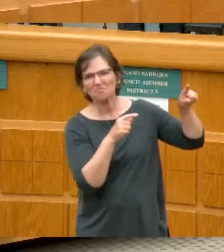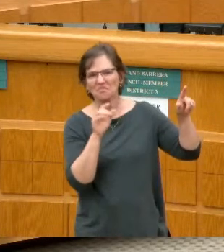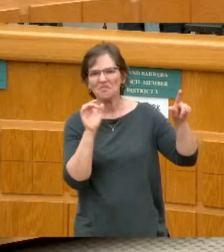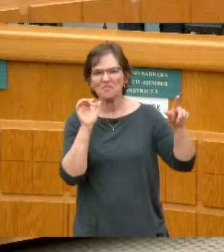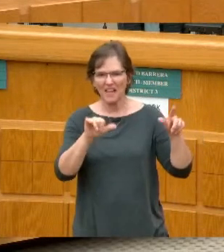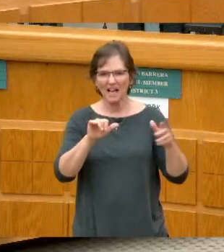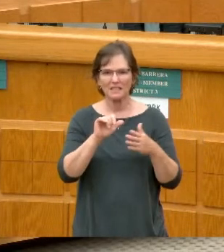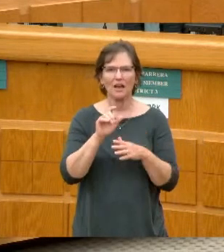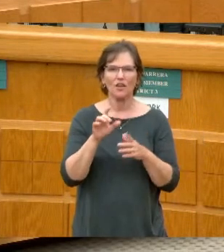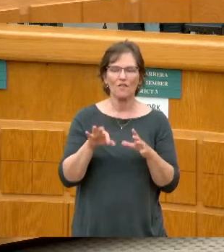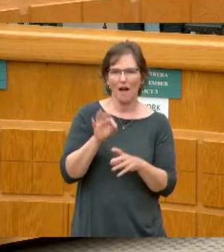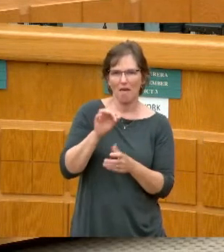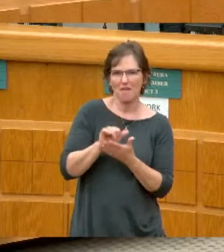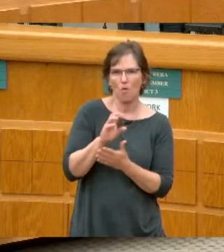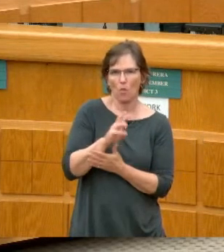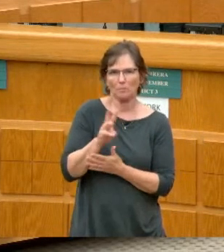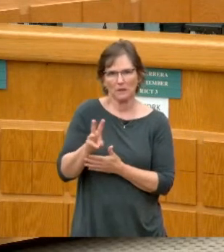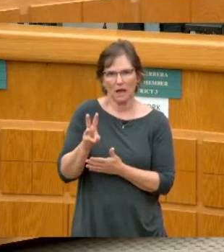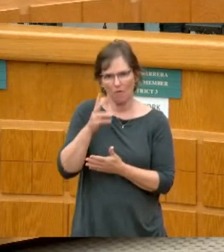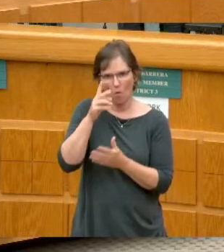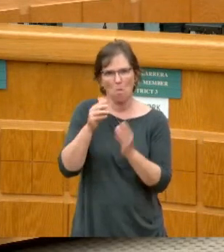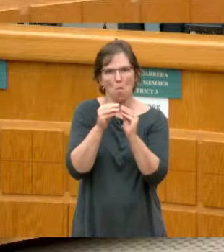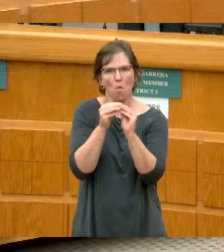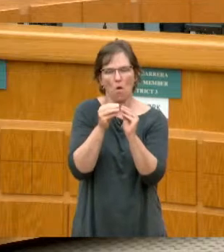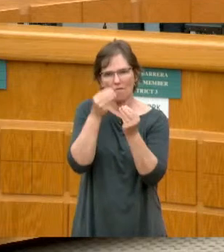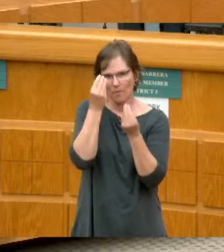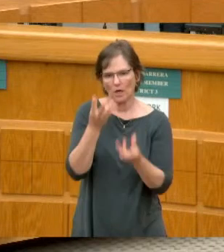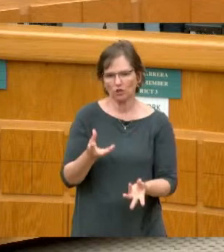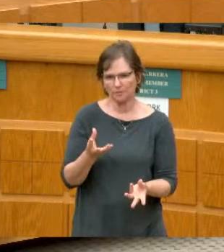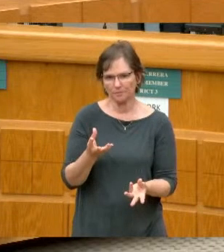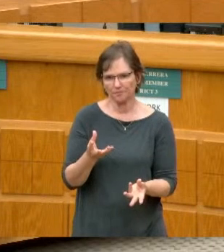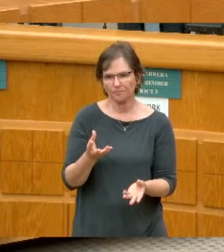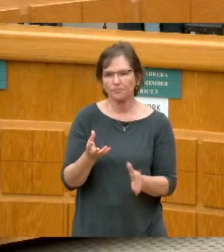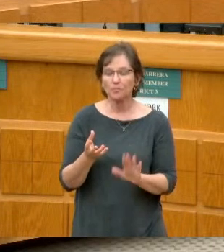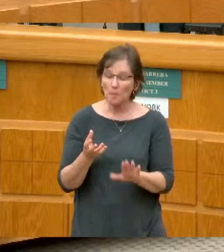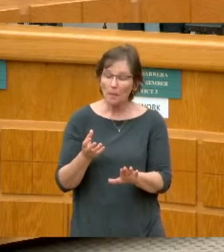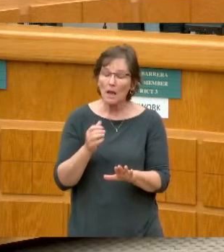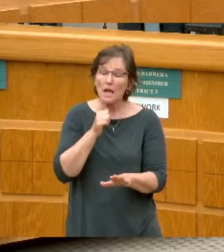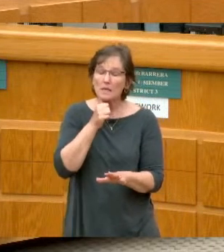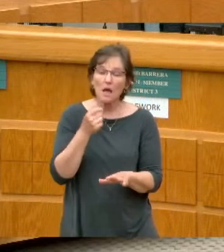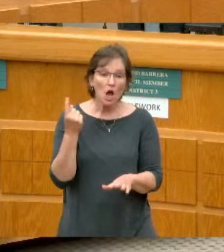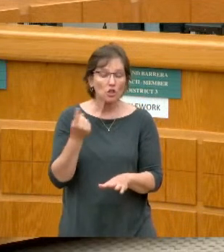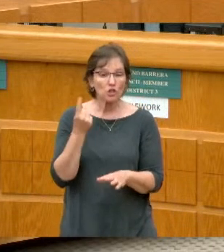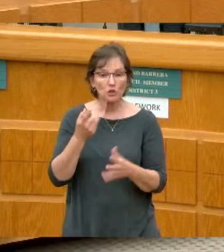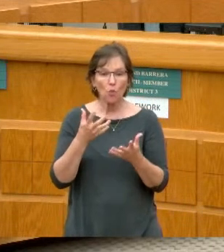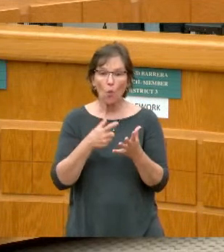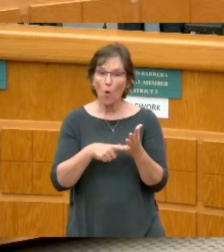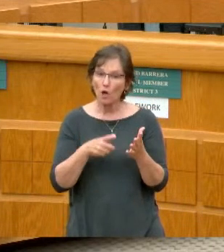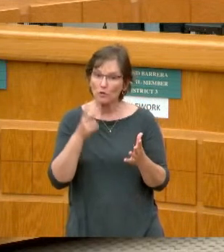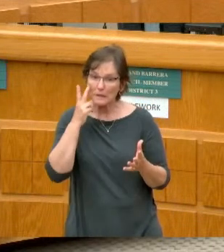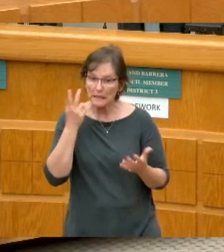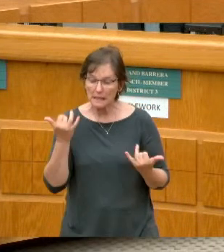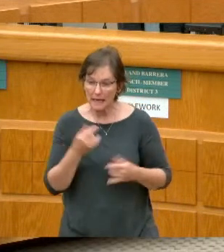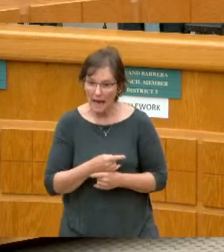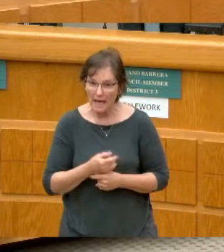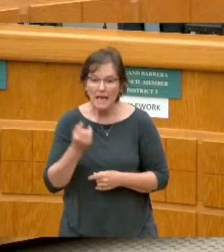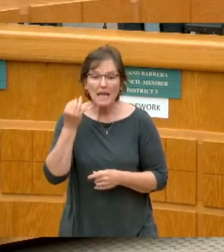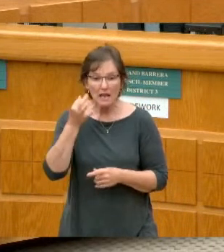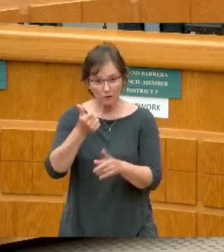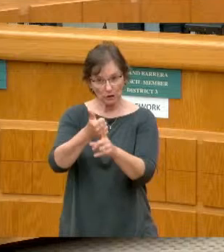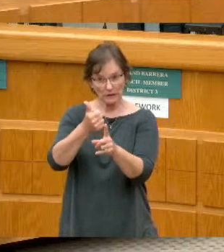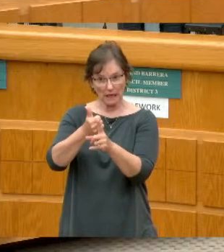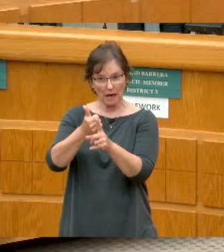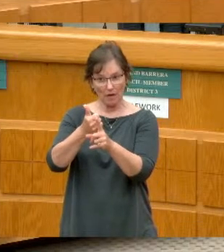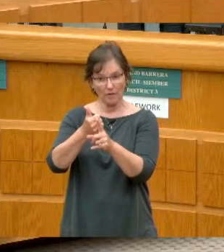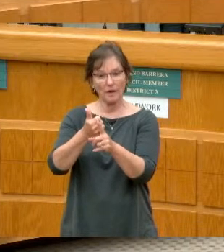.com earlier today. So Robert will check on that for me and maybe get me some information. But it is whatever the billboard tells you